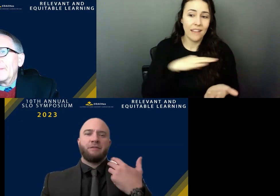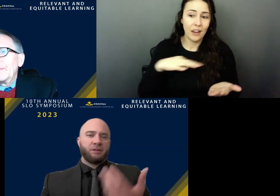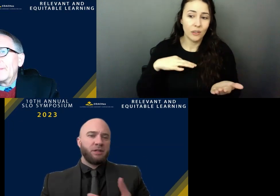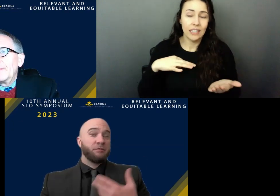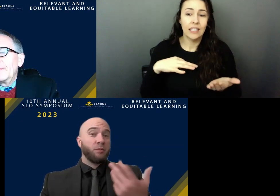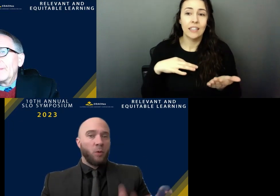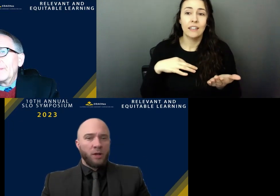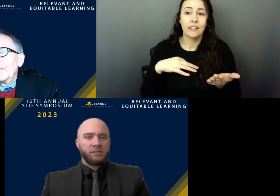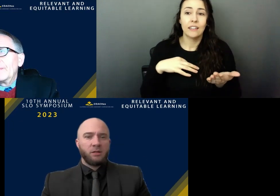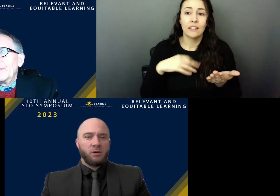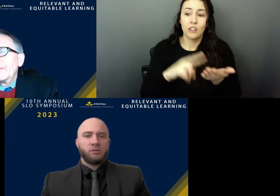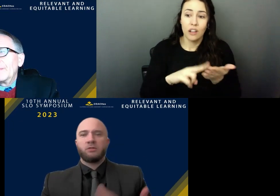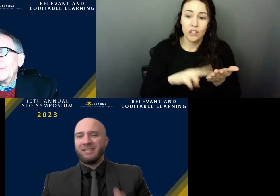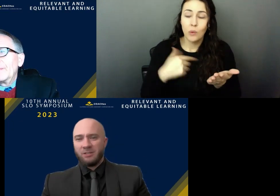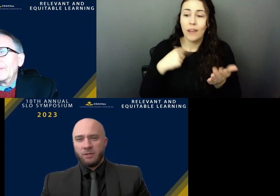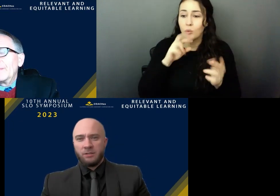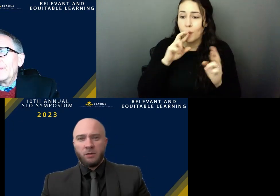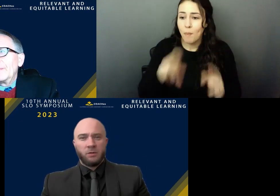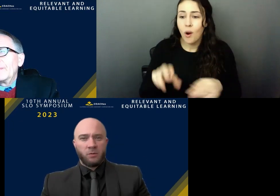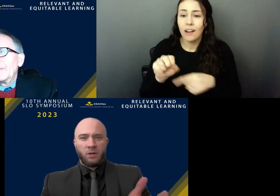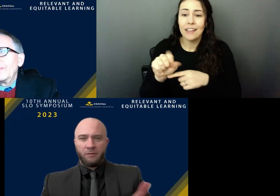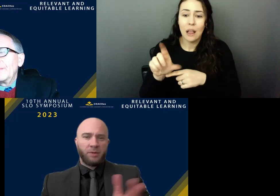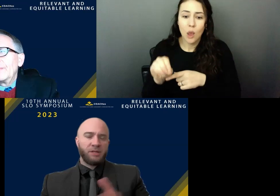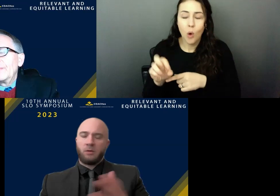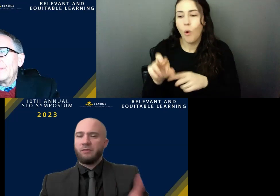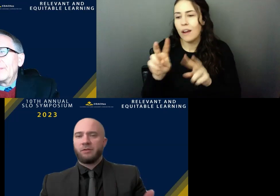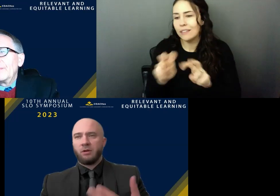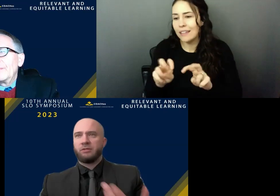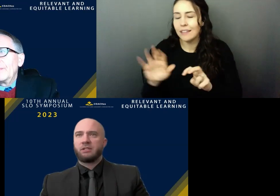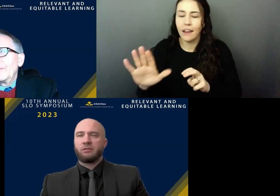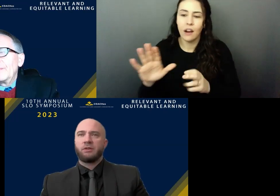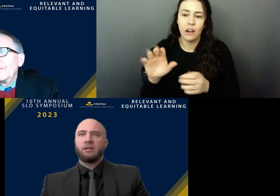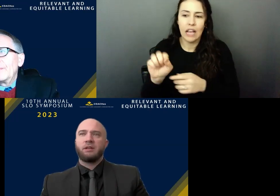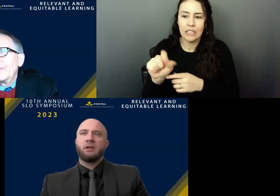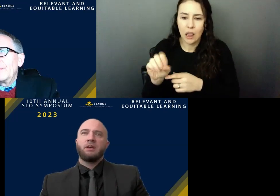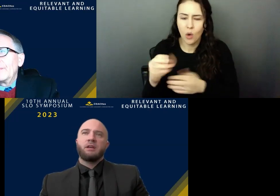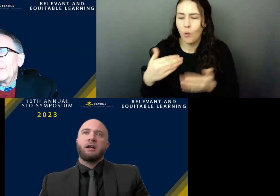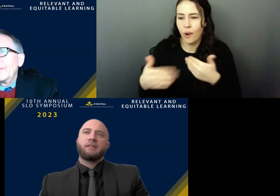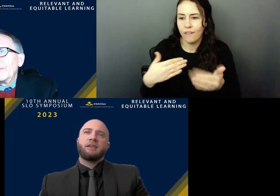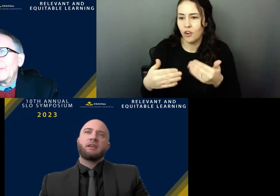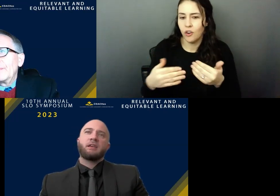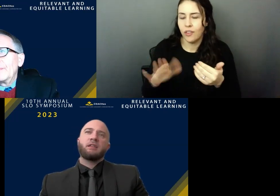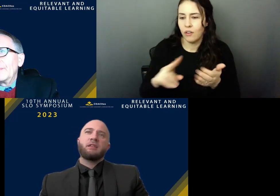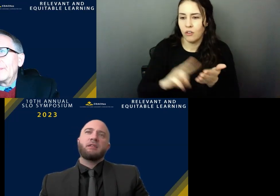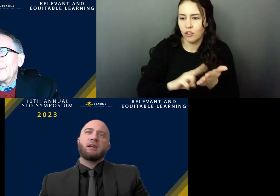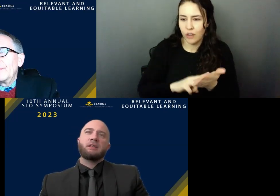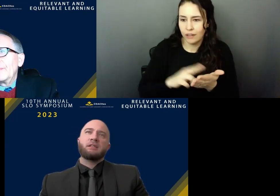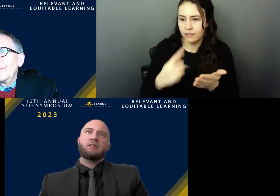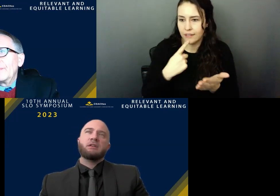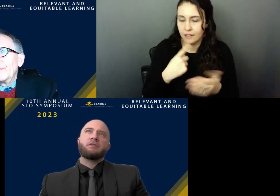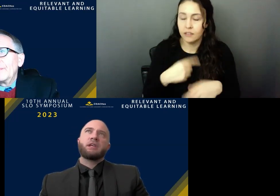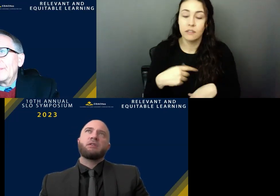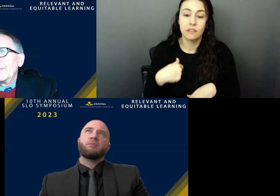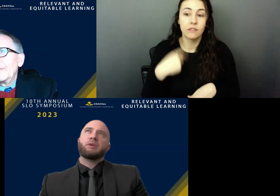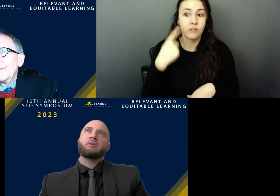that faculty have to report SLOs or assess their SLOs or whatever based on whatever contracts are created. I think in the